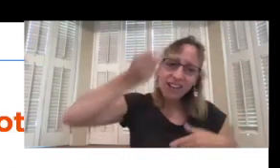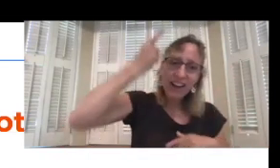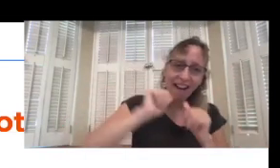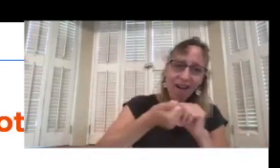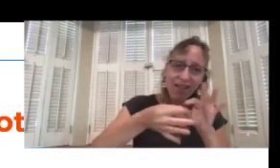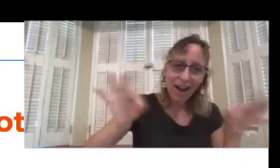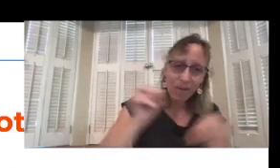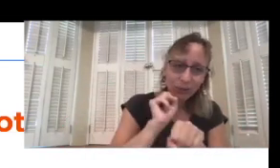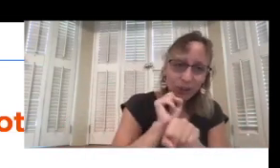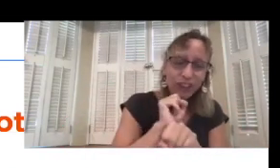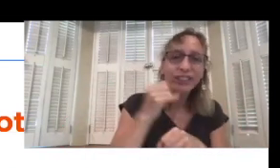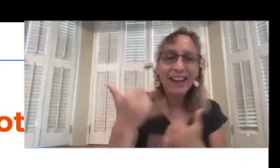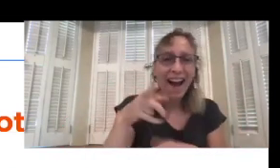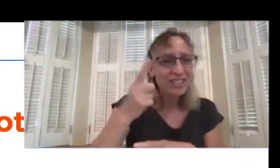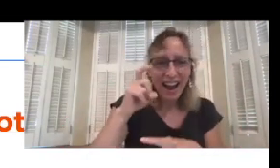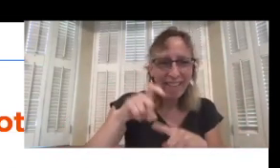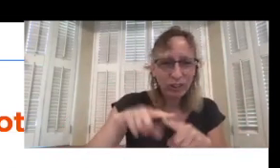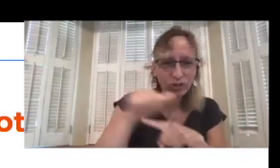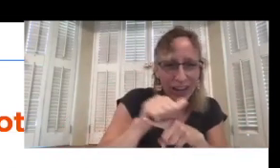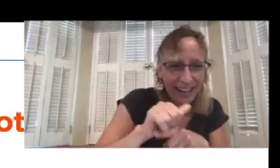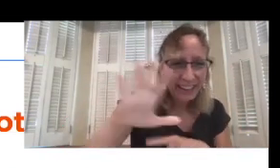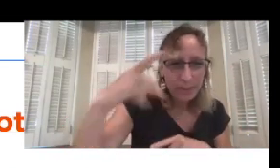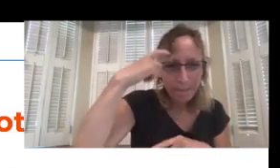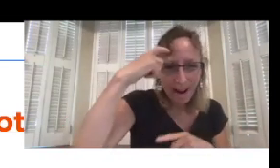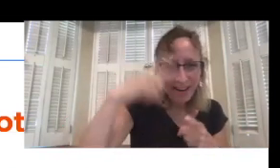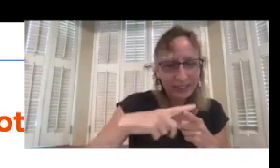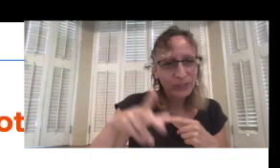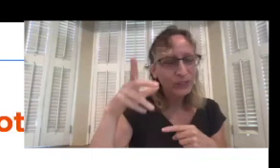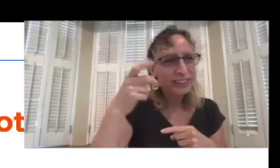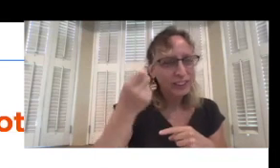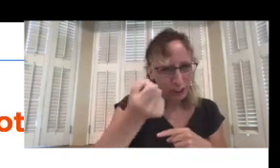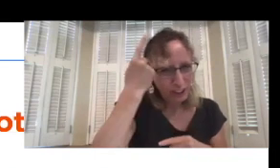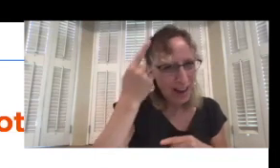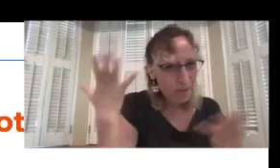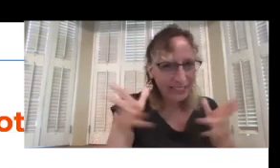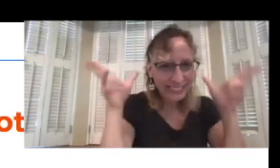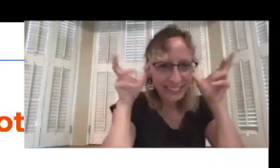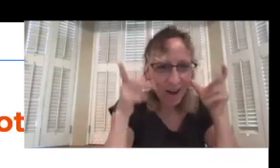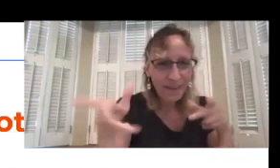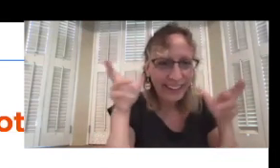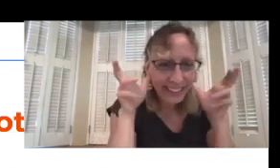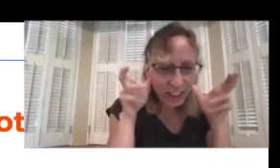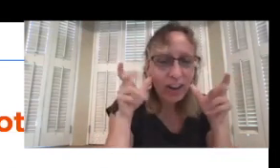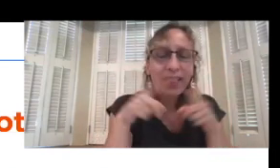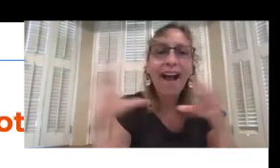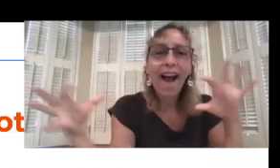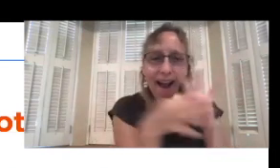child loses their hearing later in life and already has a background in spoken English, they might do better with a cochlear